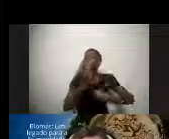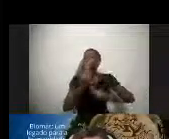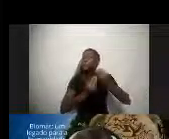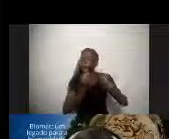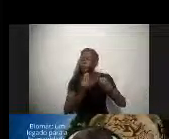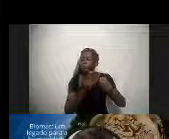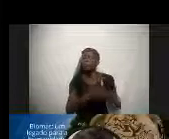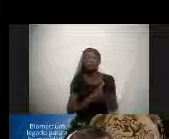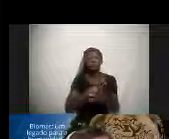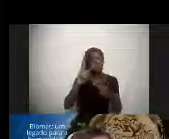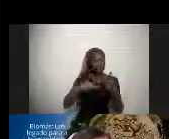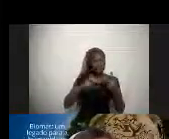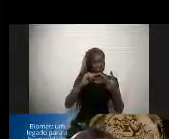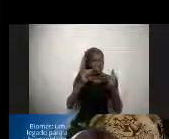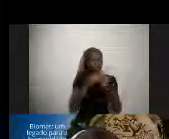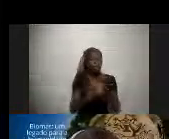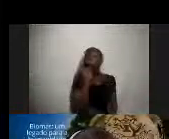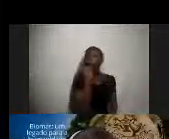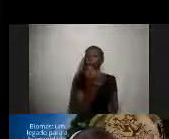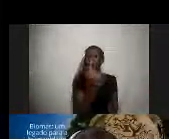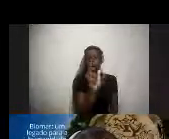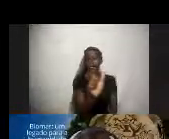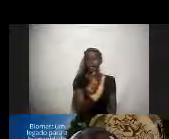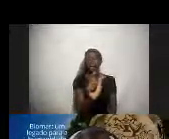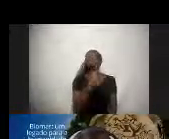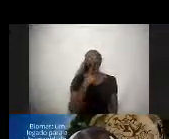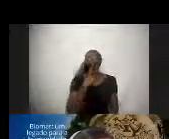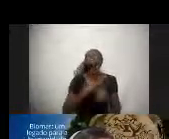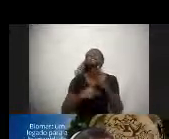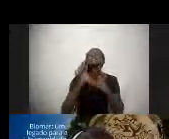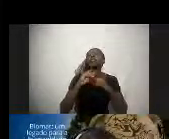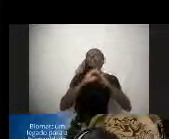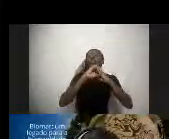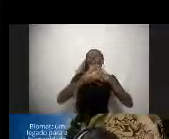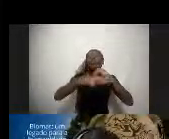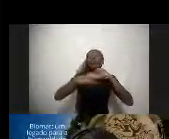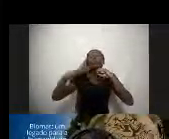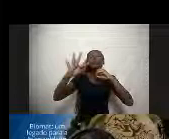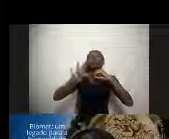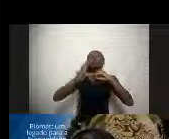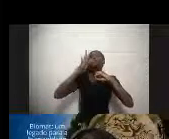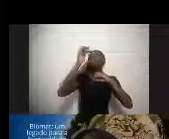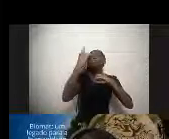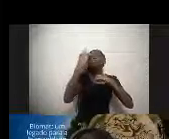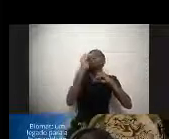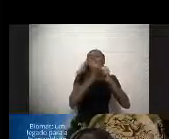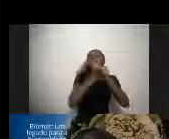the second question is, in one word, how do you want the ocean to be after this